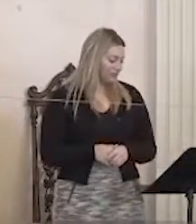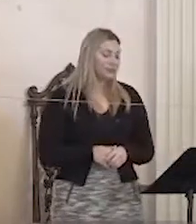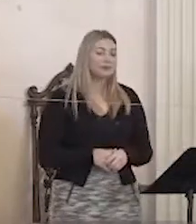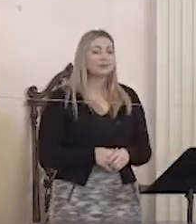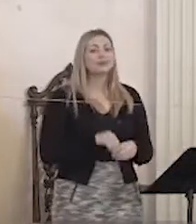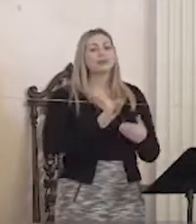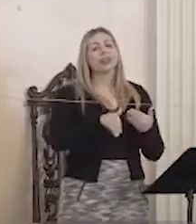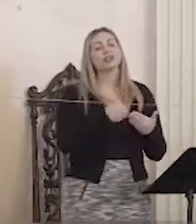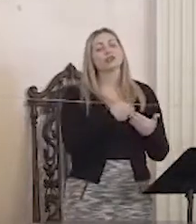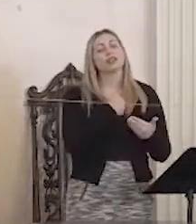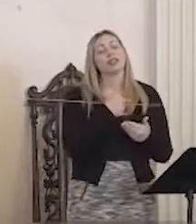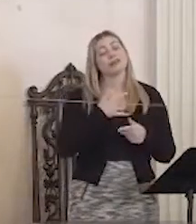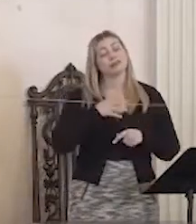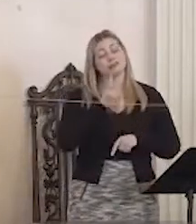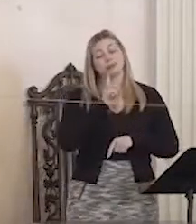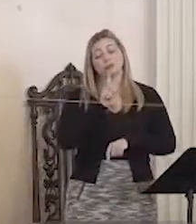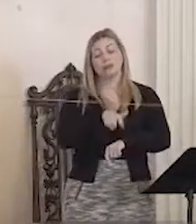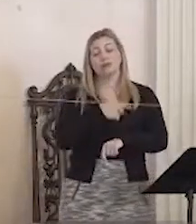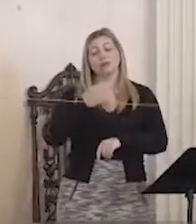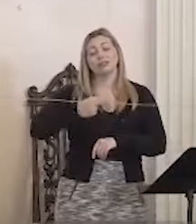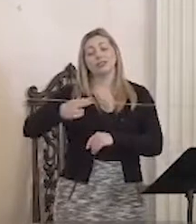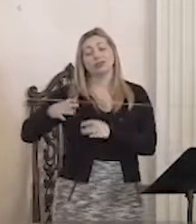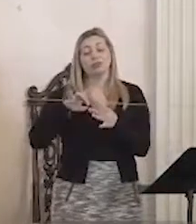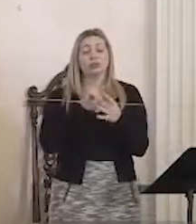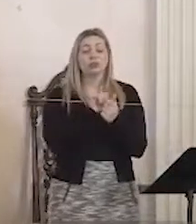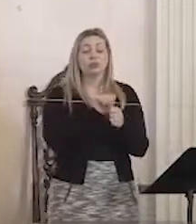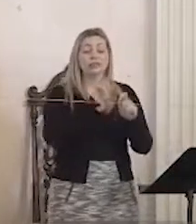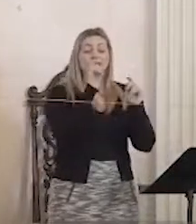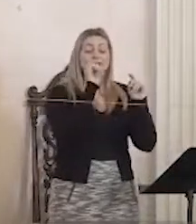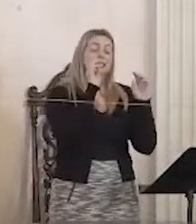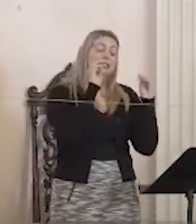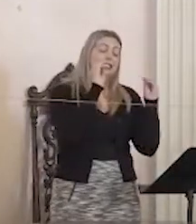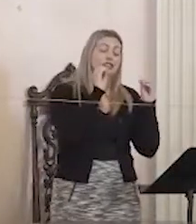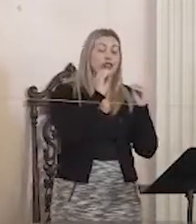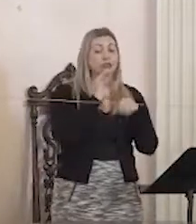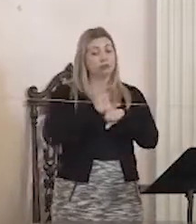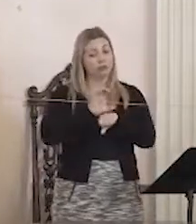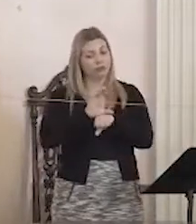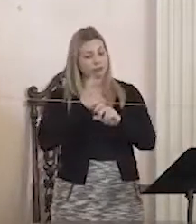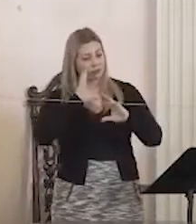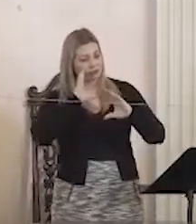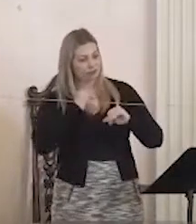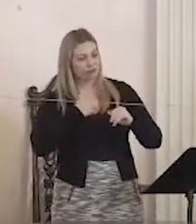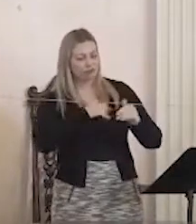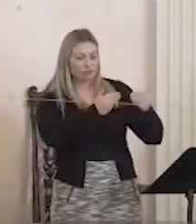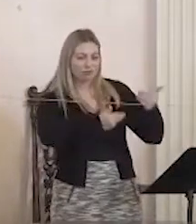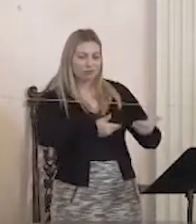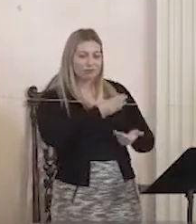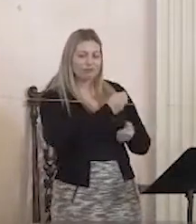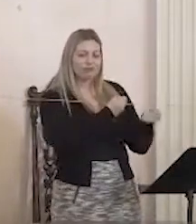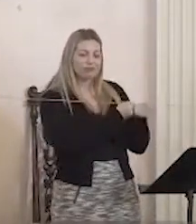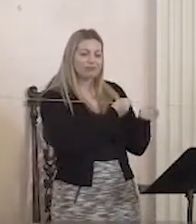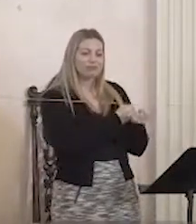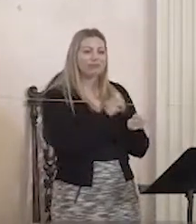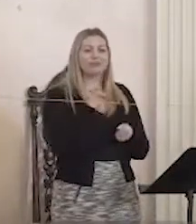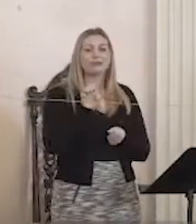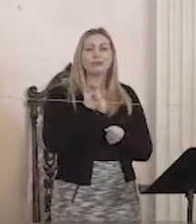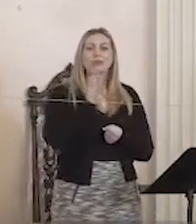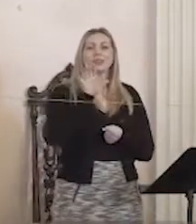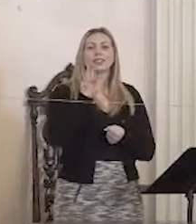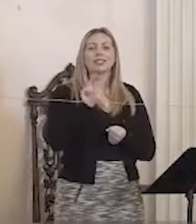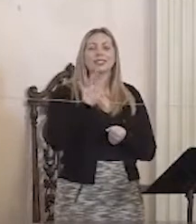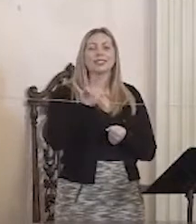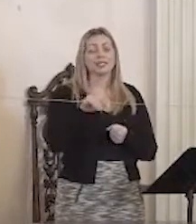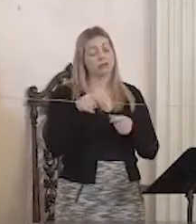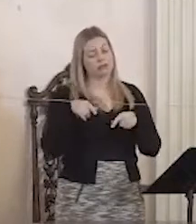All Souls has a long history as a teaching congregation, and I hope that we will welcome and support Ebony as we